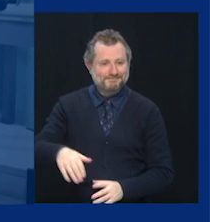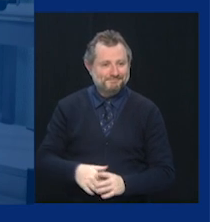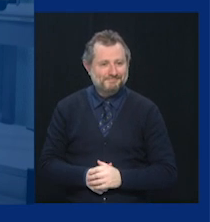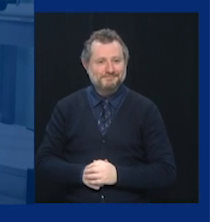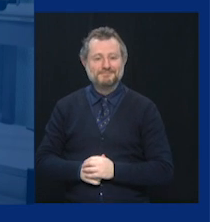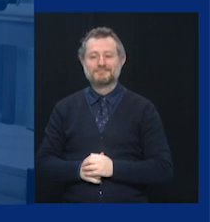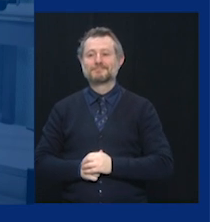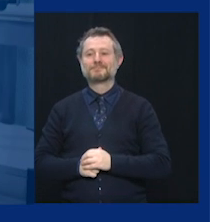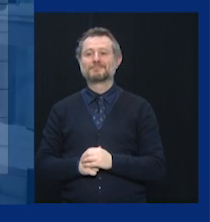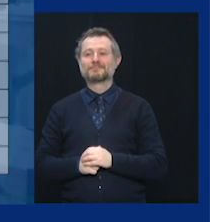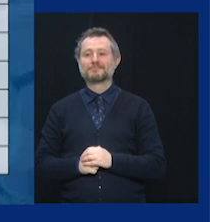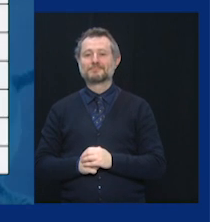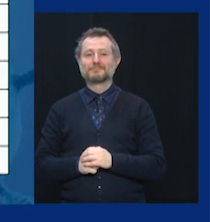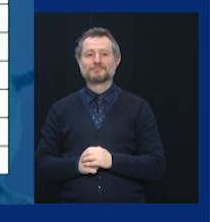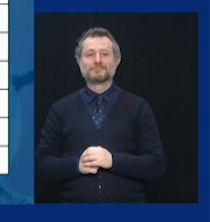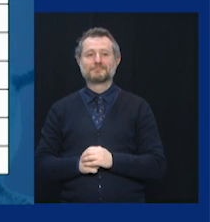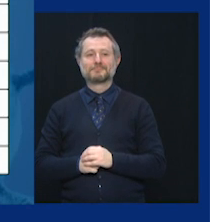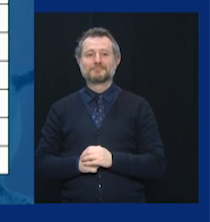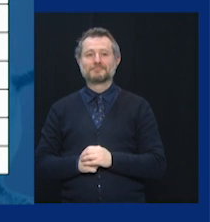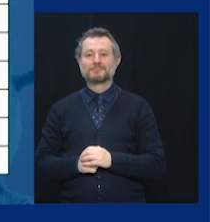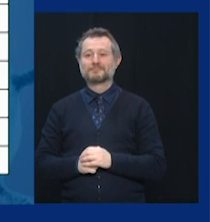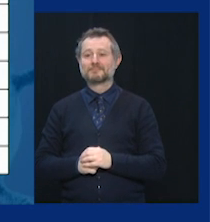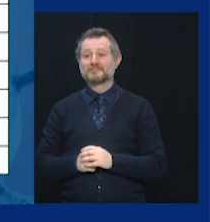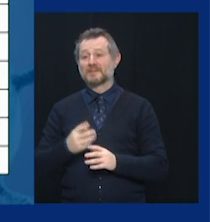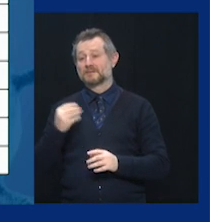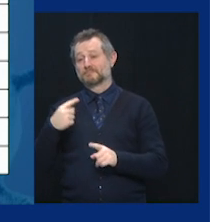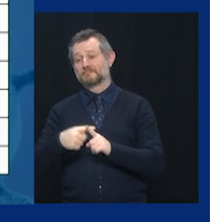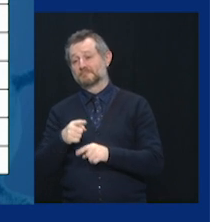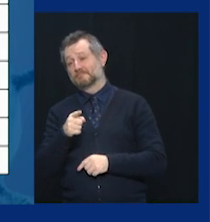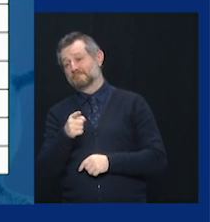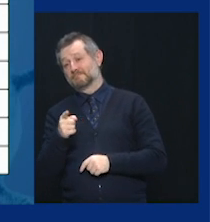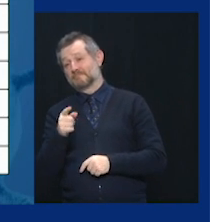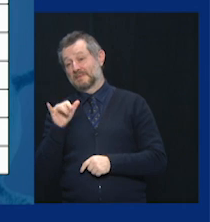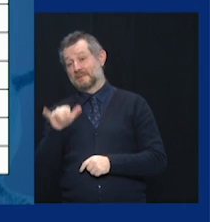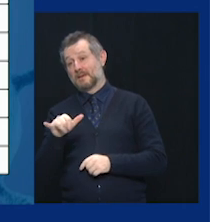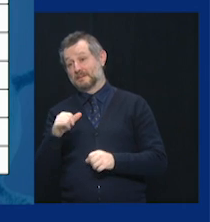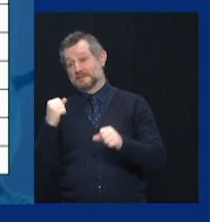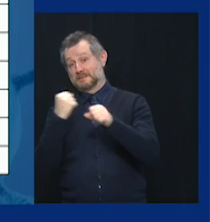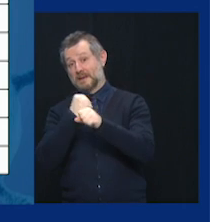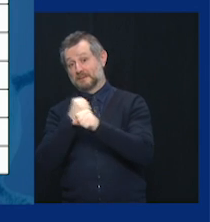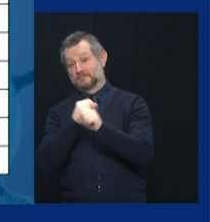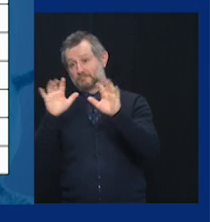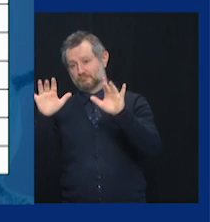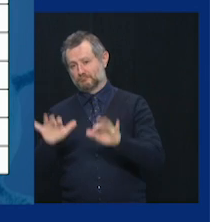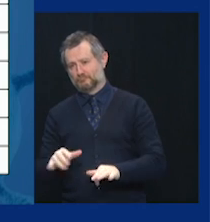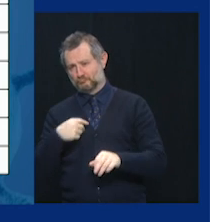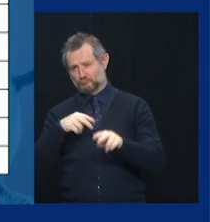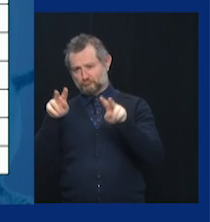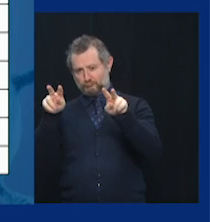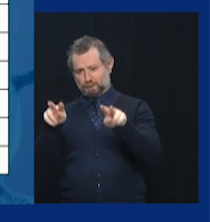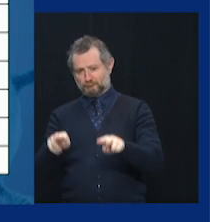into the hospitals, and that's what we are seeing also.